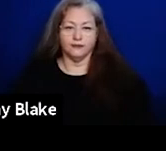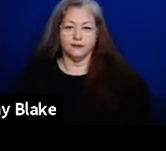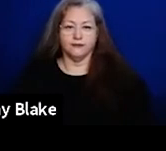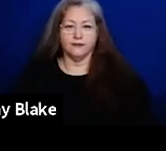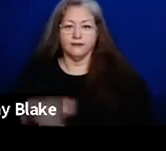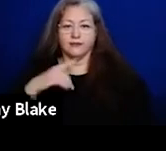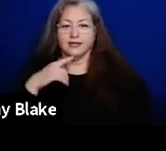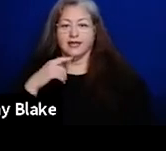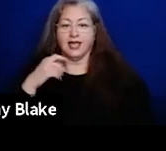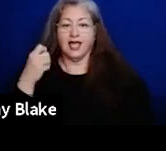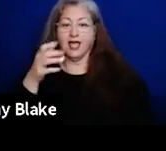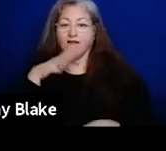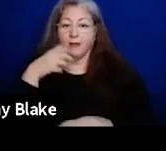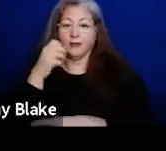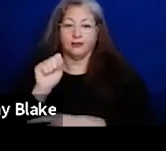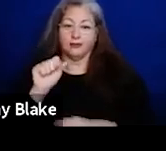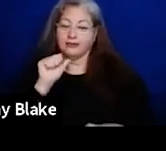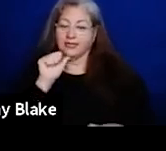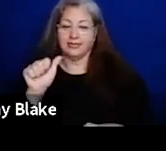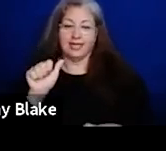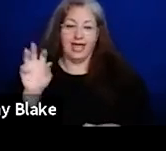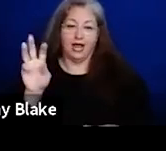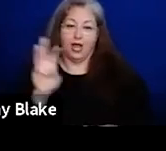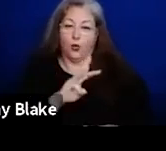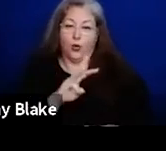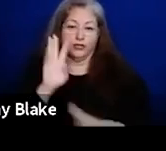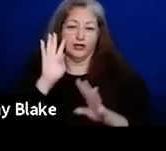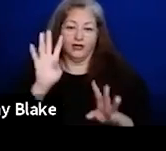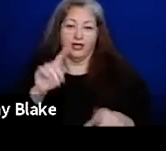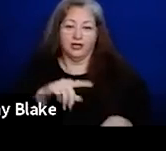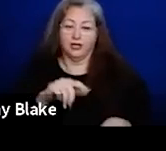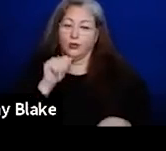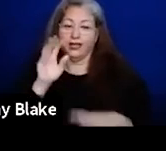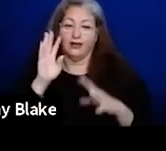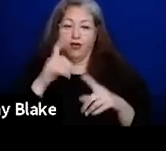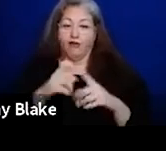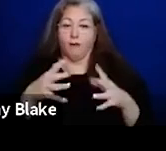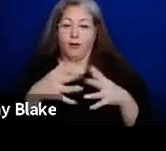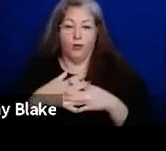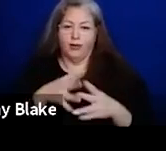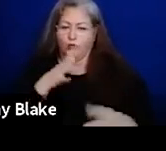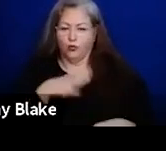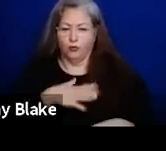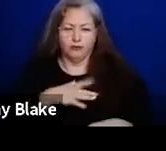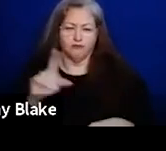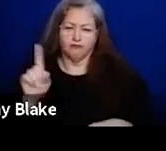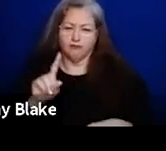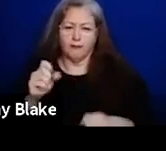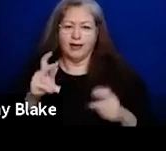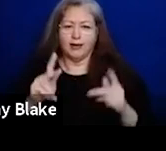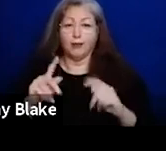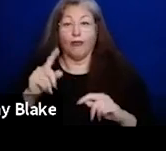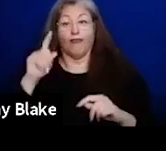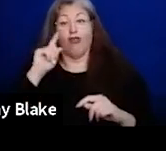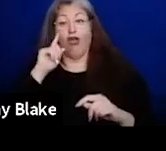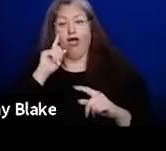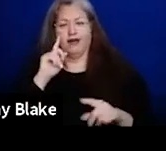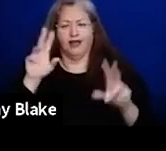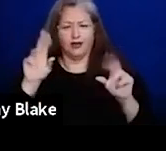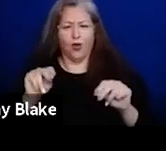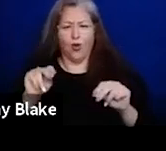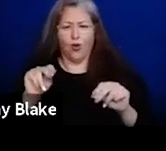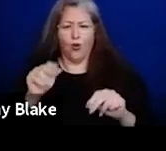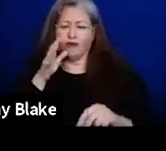Feminism is not a Western invention. Feminism was not invented by American women, as many people think. No,